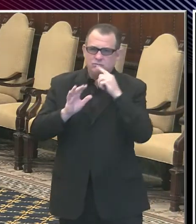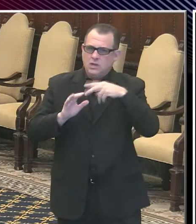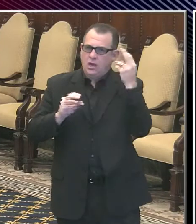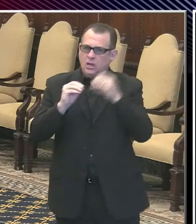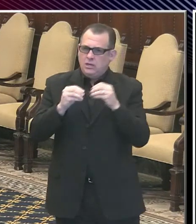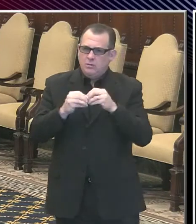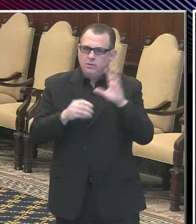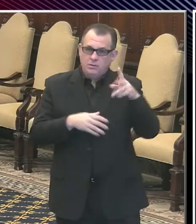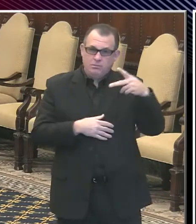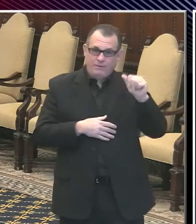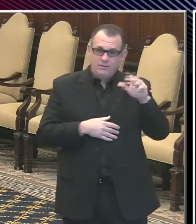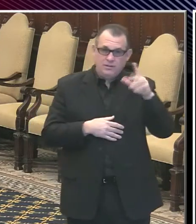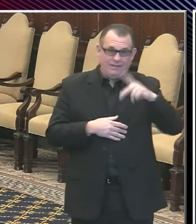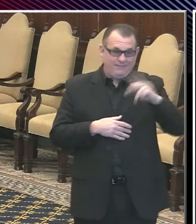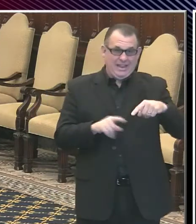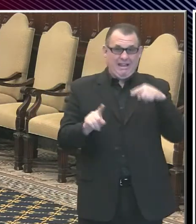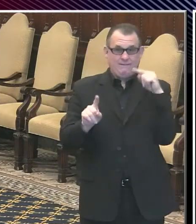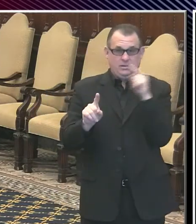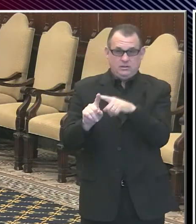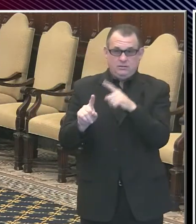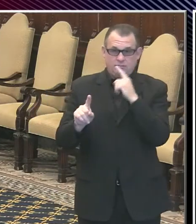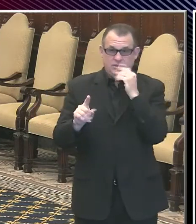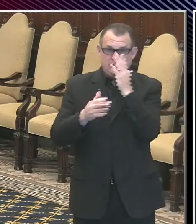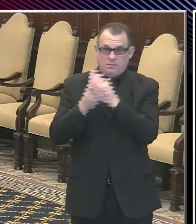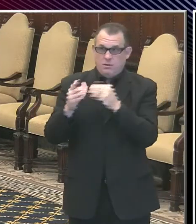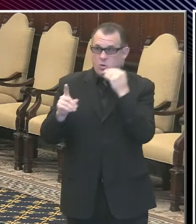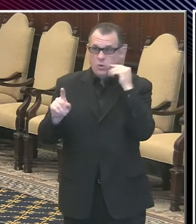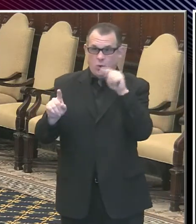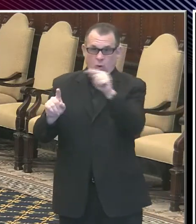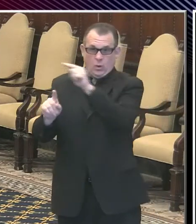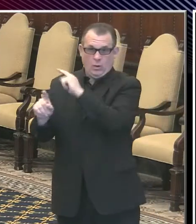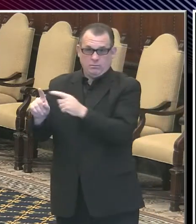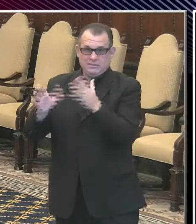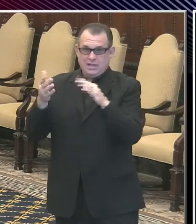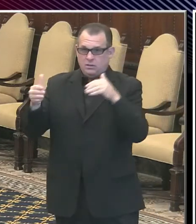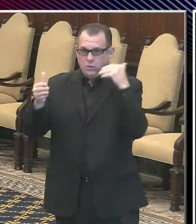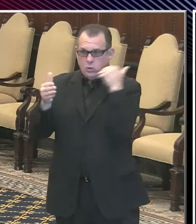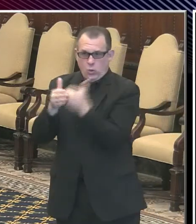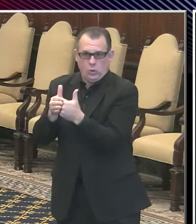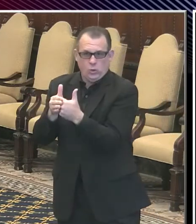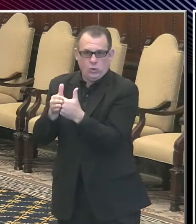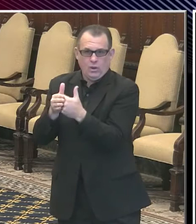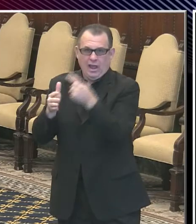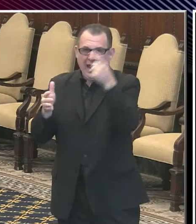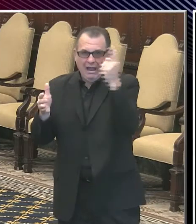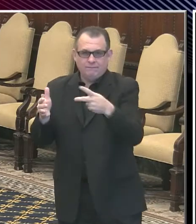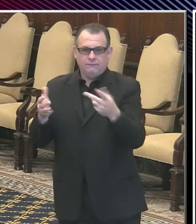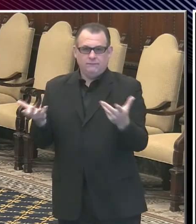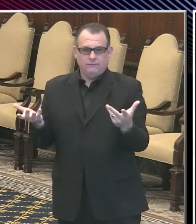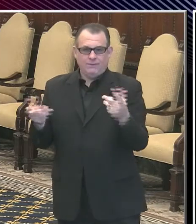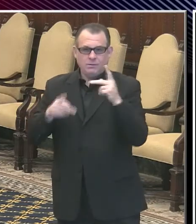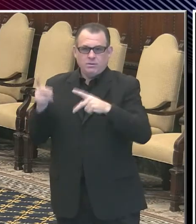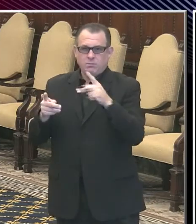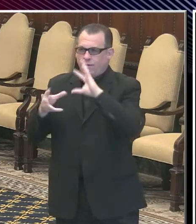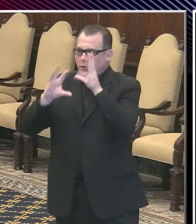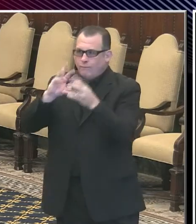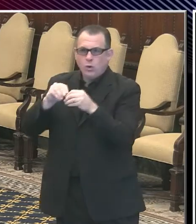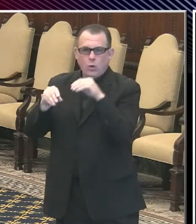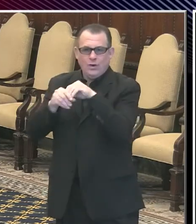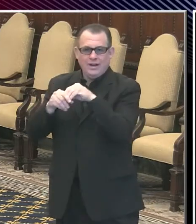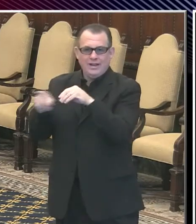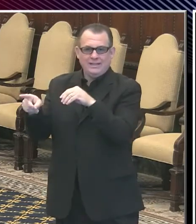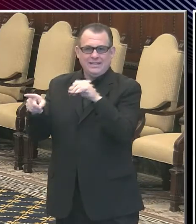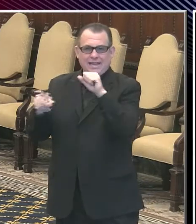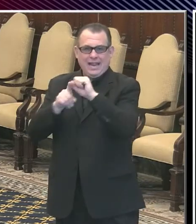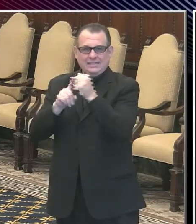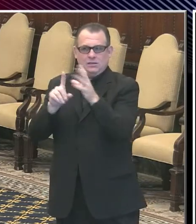Philadelphia, there seem to be some homes where the number of deaths come close to half of the number of total cases they had. You've